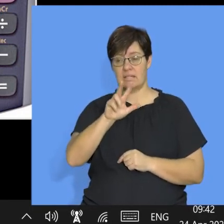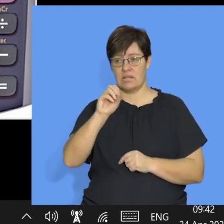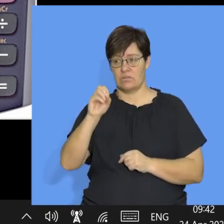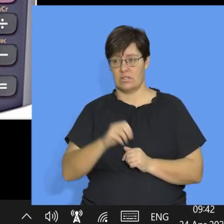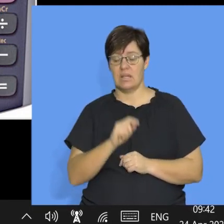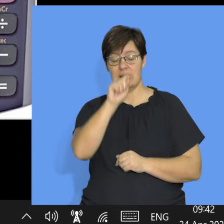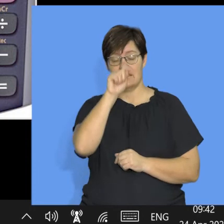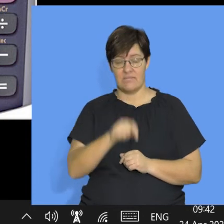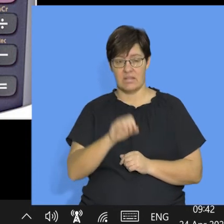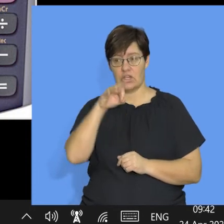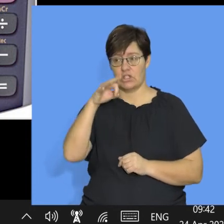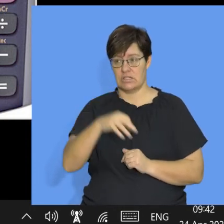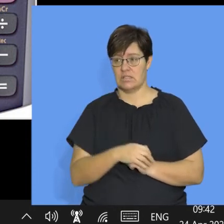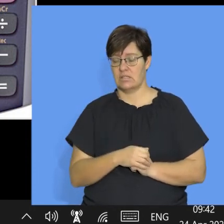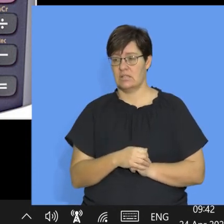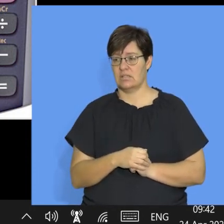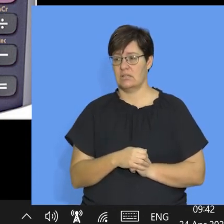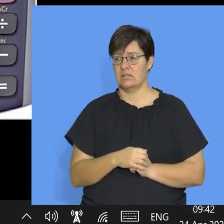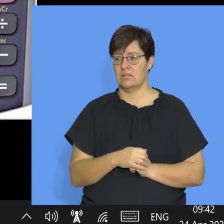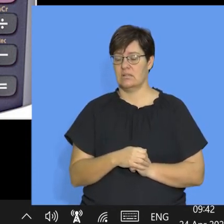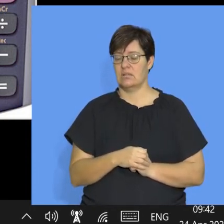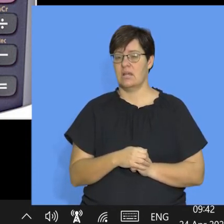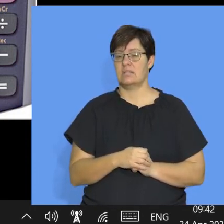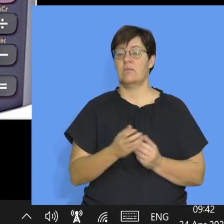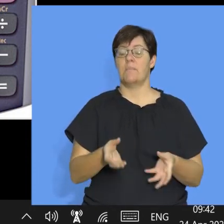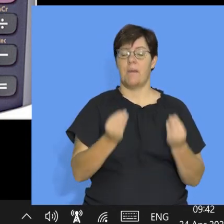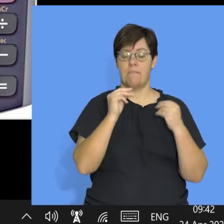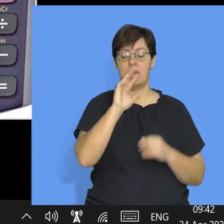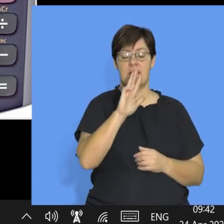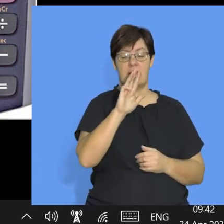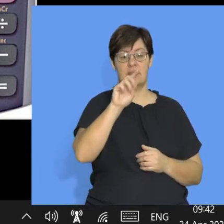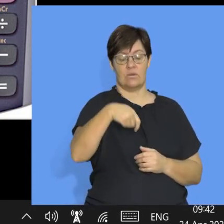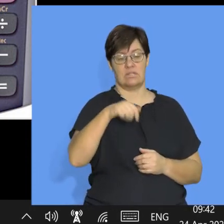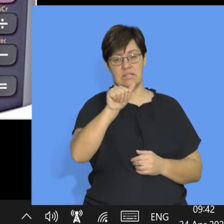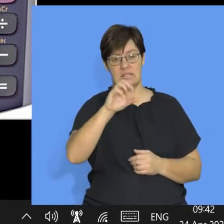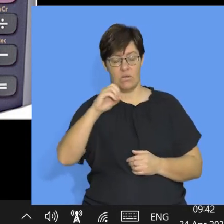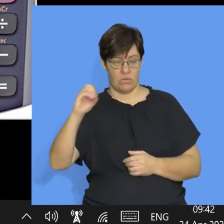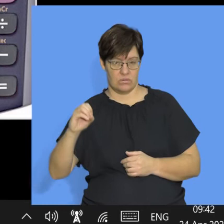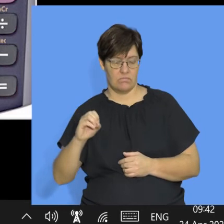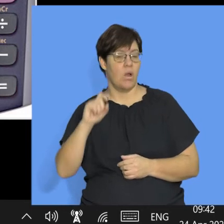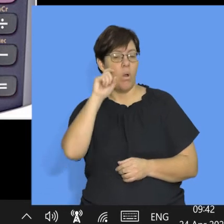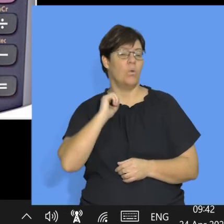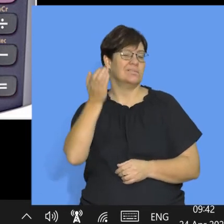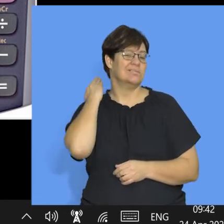that by 13. I explained why the 13 months. So in other words, your old rental was